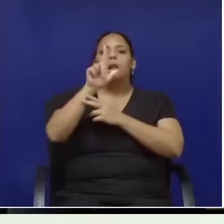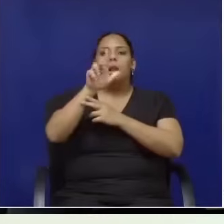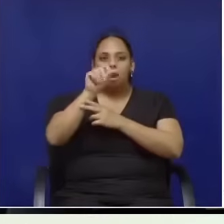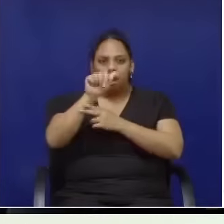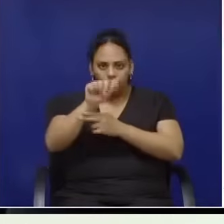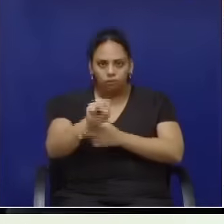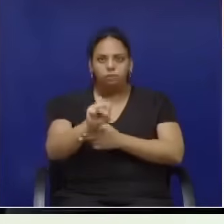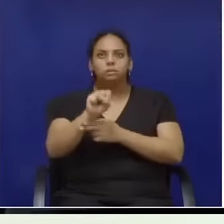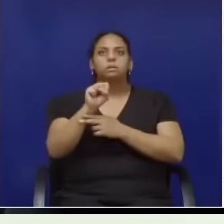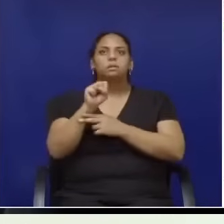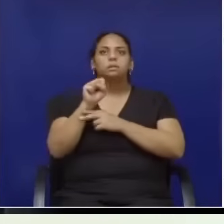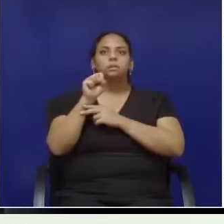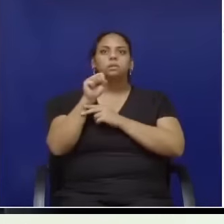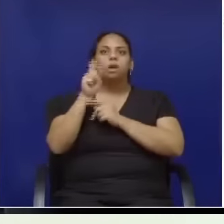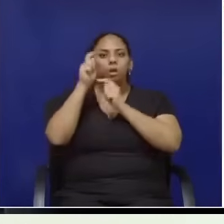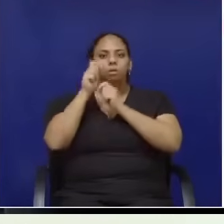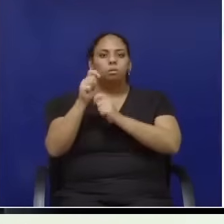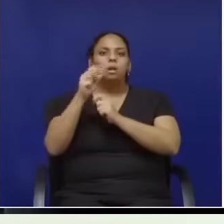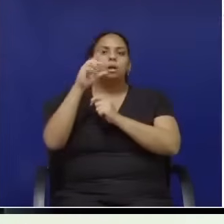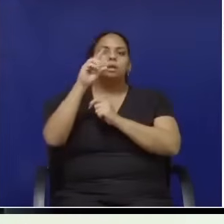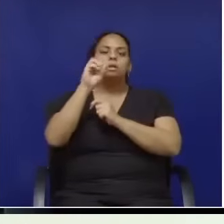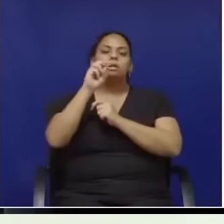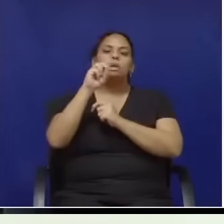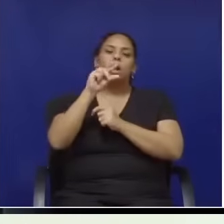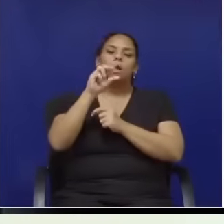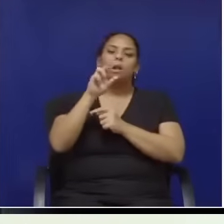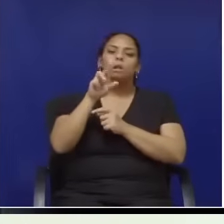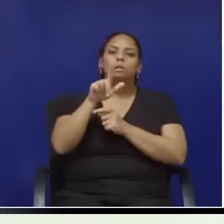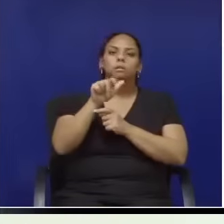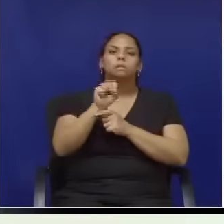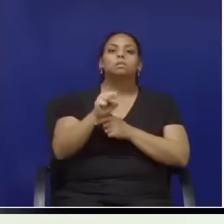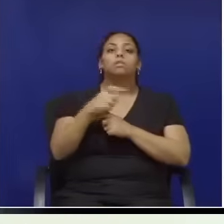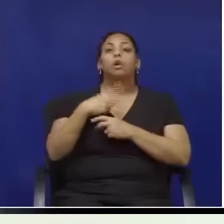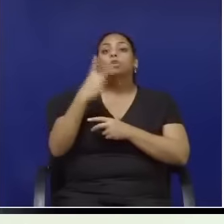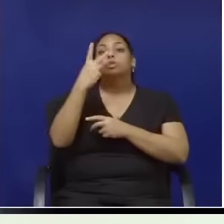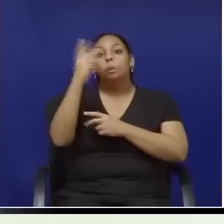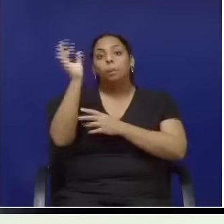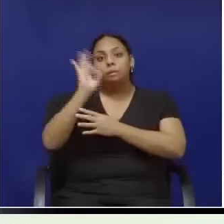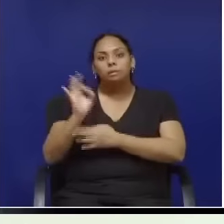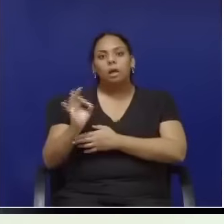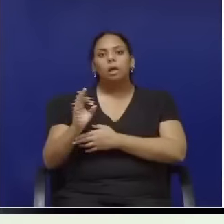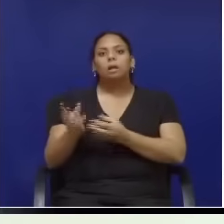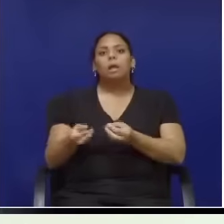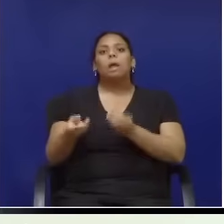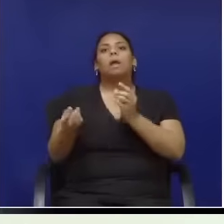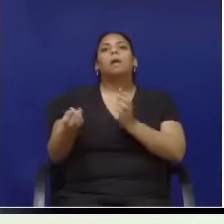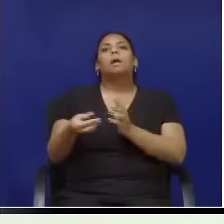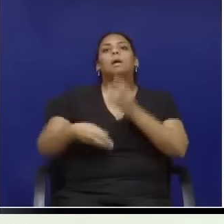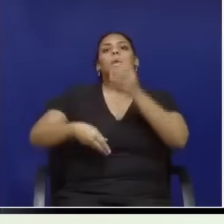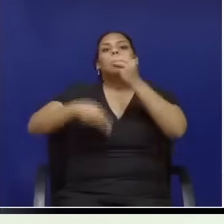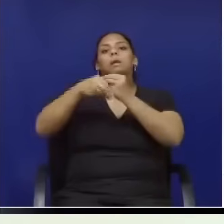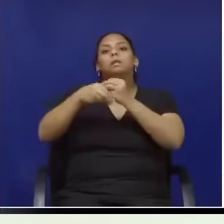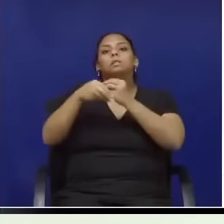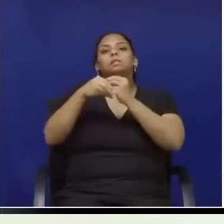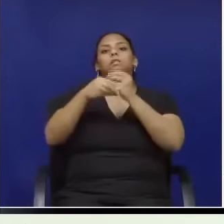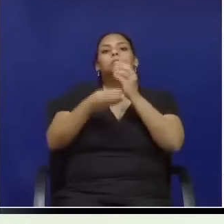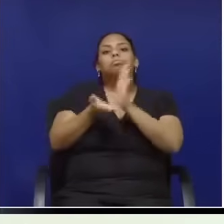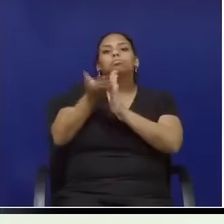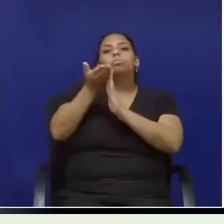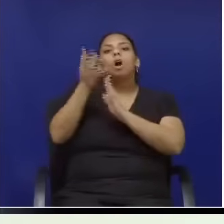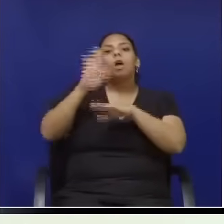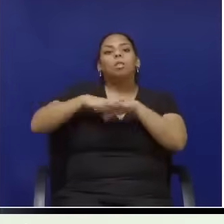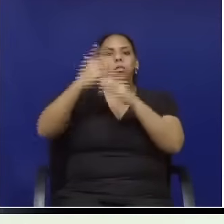Thank you, Honourable Speaker. Honourable Minister, with only a 2% increase in the budget, can the Minister explain when South Africans